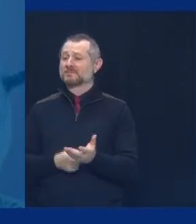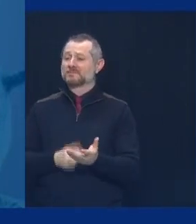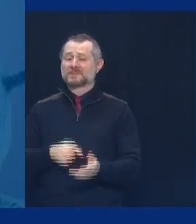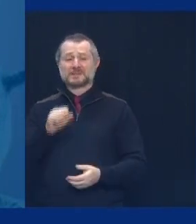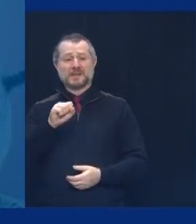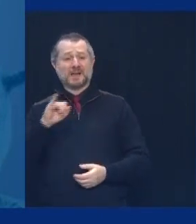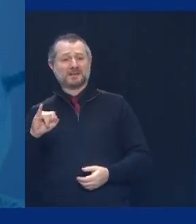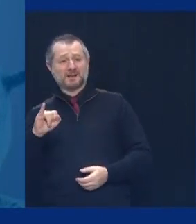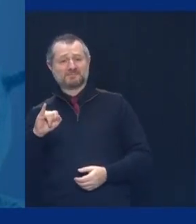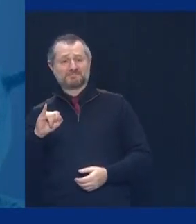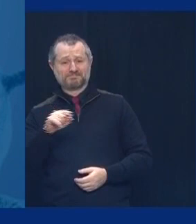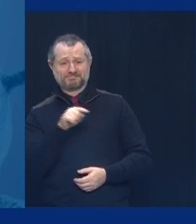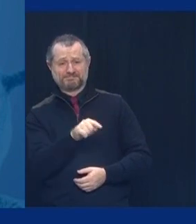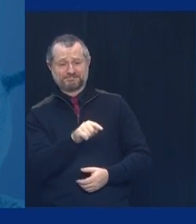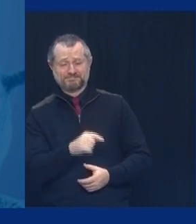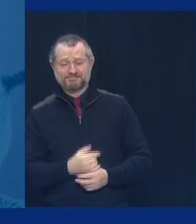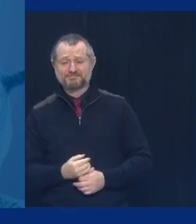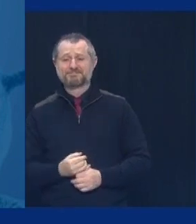Island,